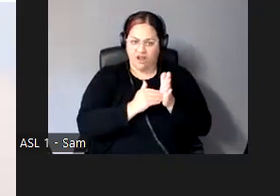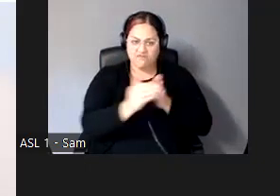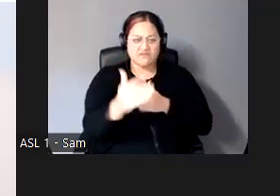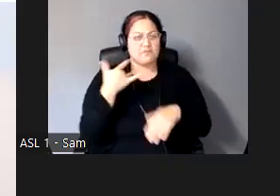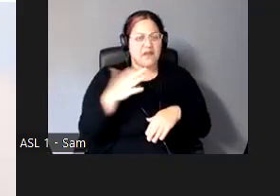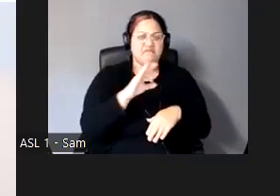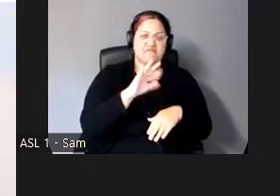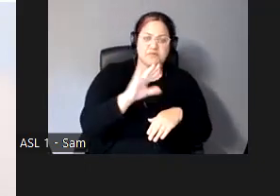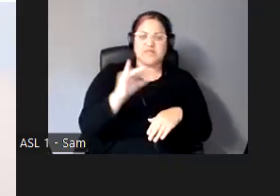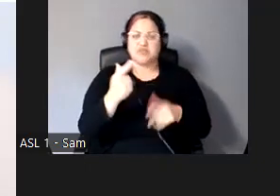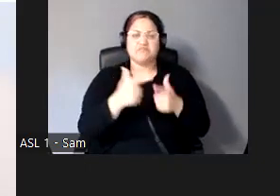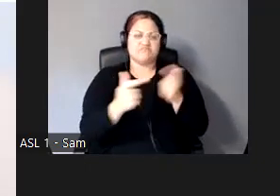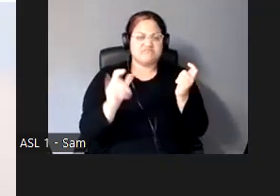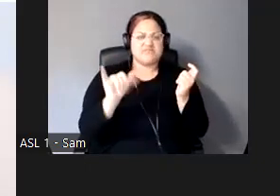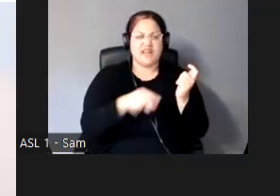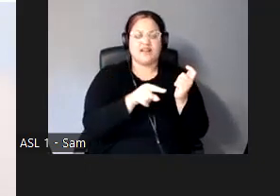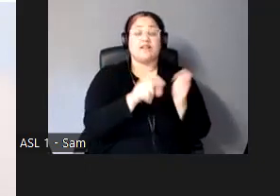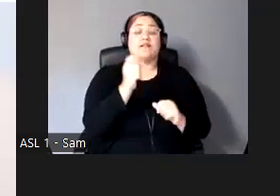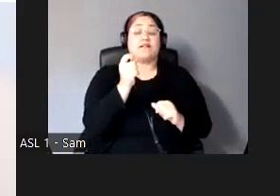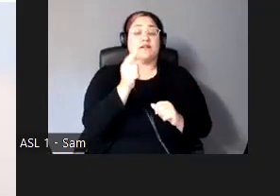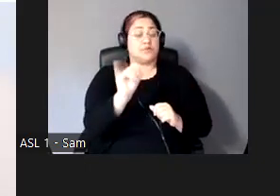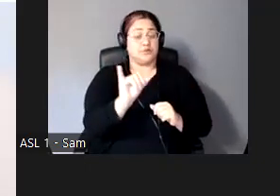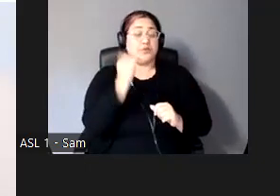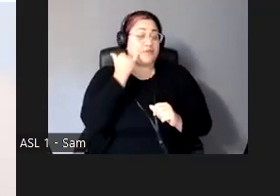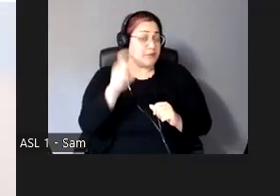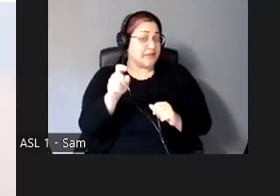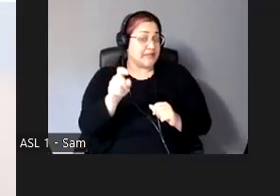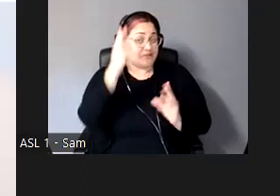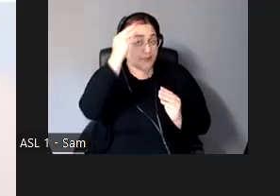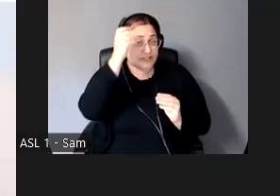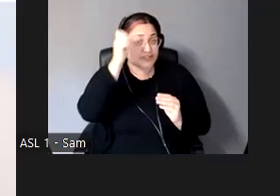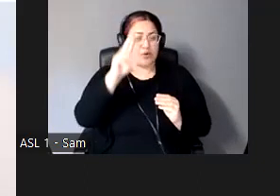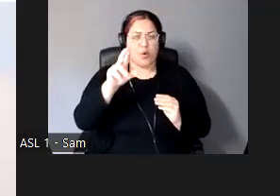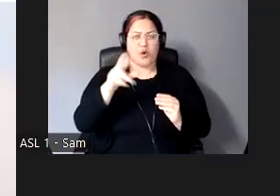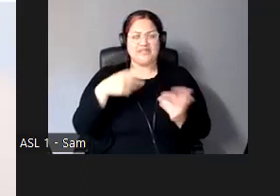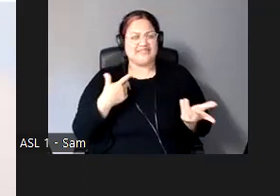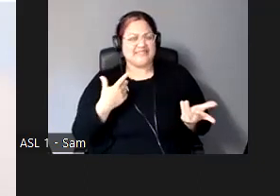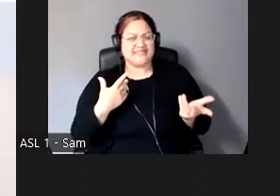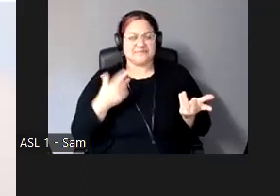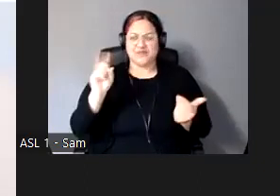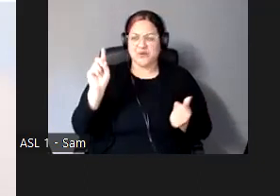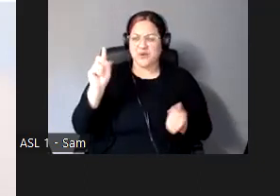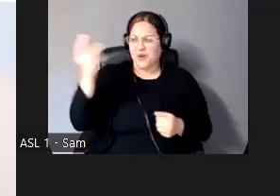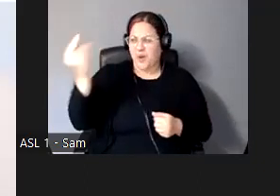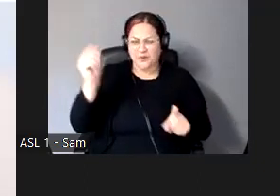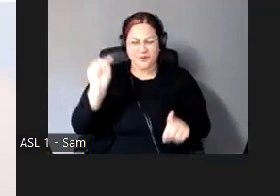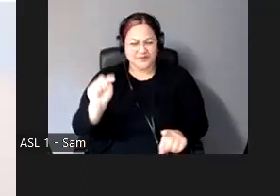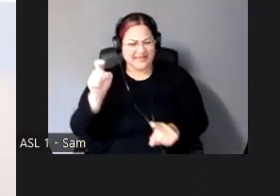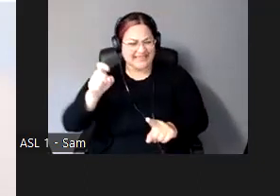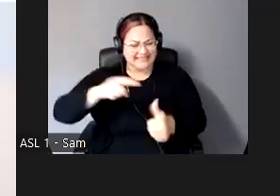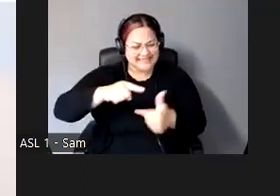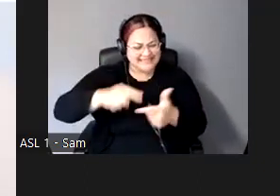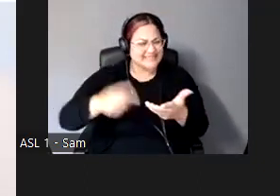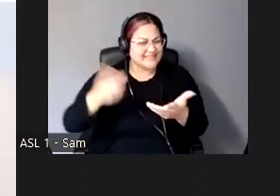well. And you can contact us for information and referral. One thing, we are not